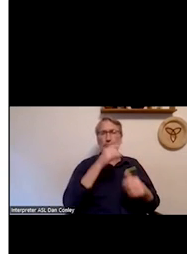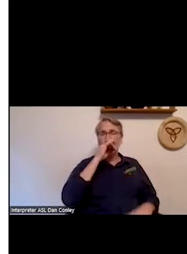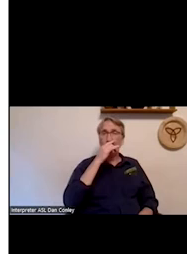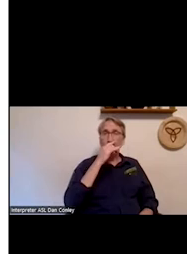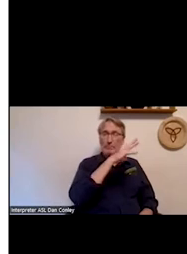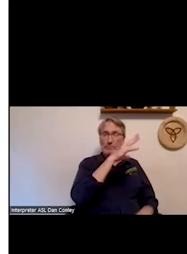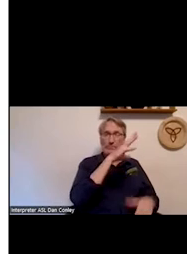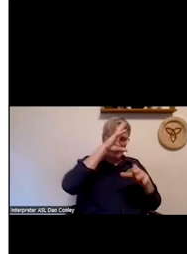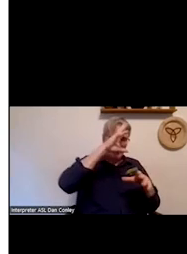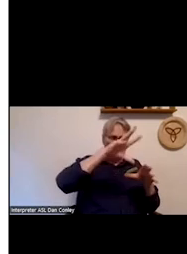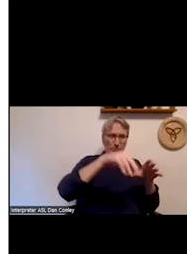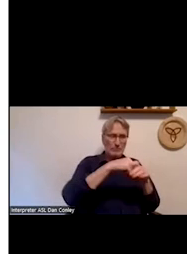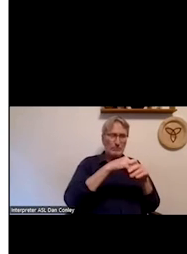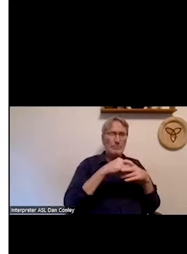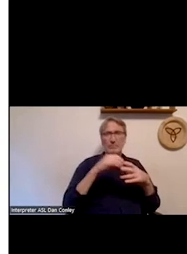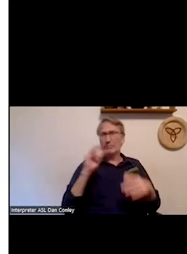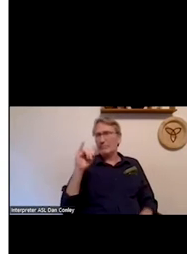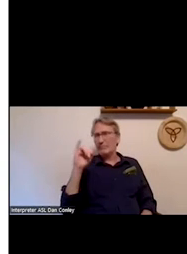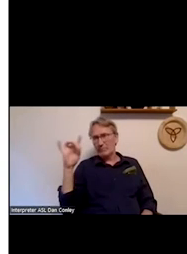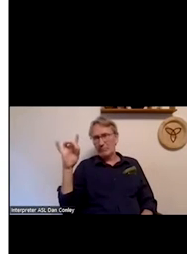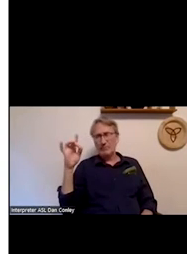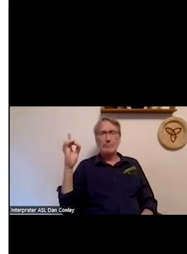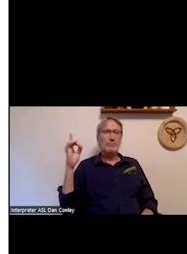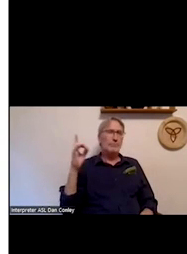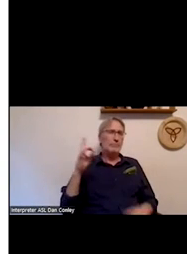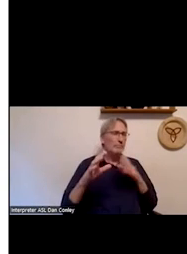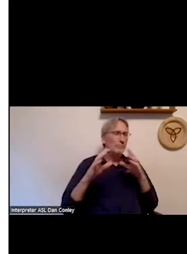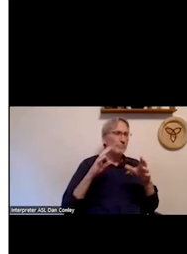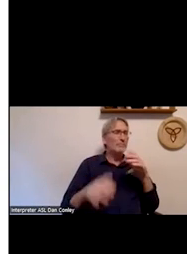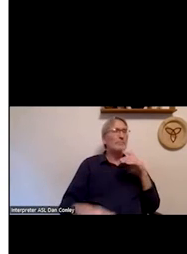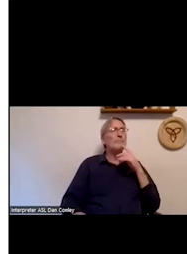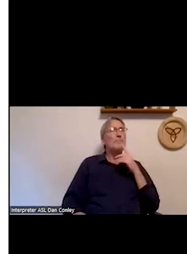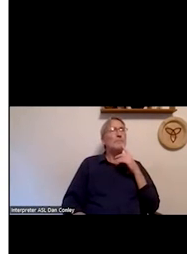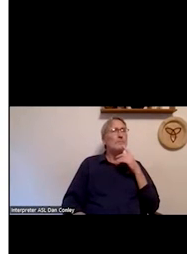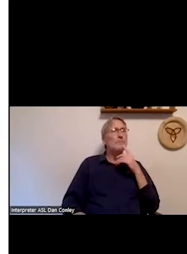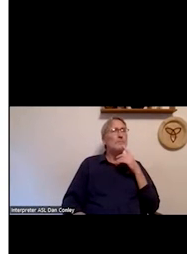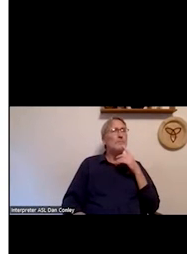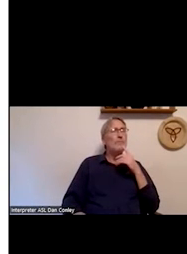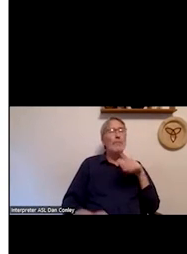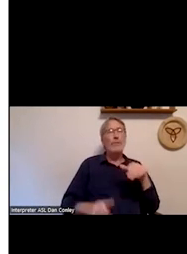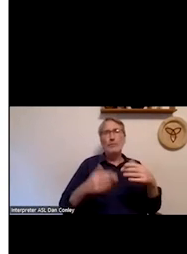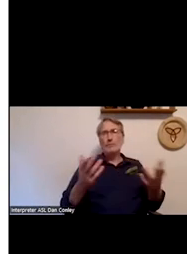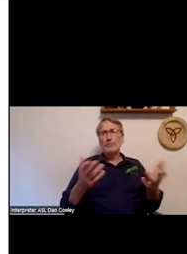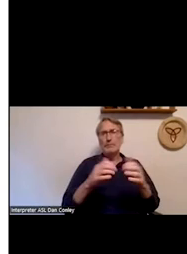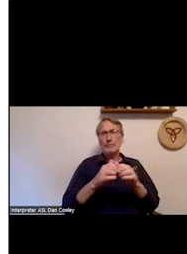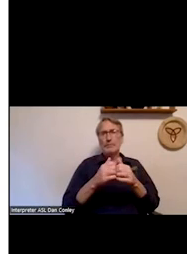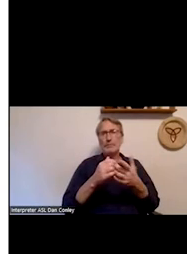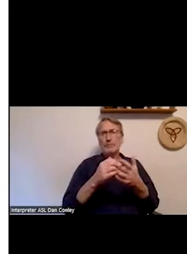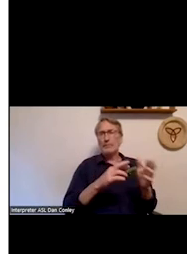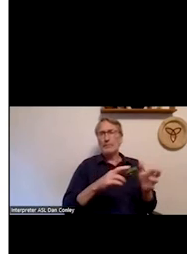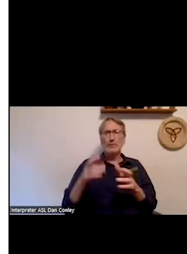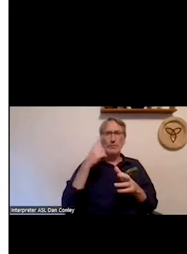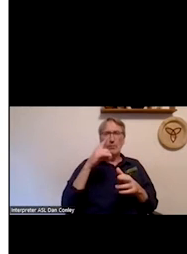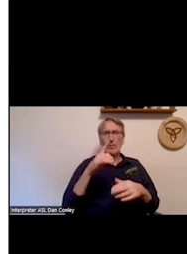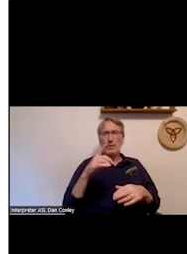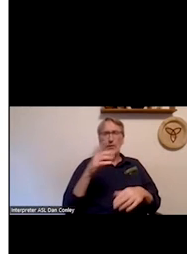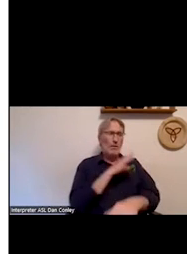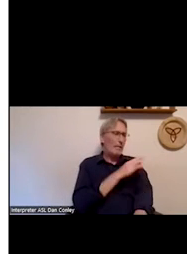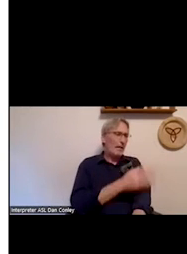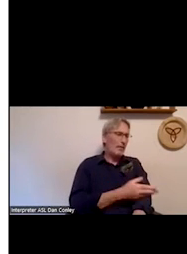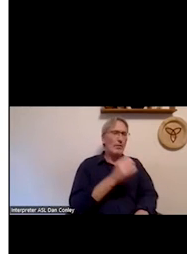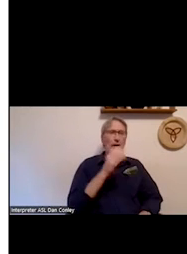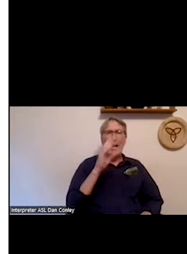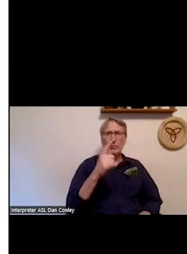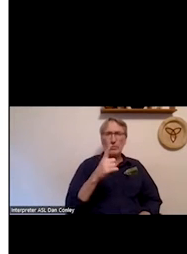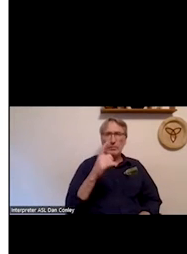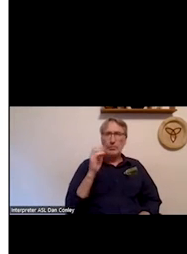intellectual disabilities communicate during emergencies. We gave recommendations for how to be ready for a power outage or an evacuation. We know that